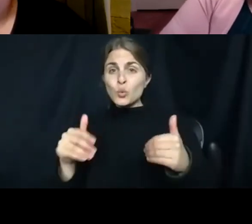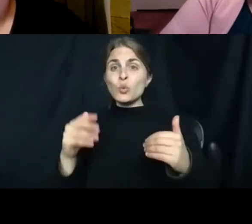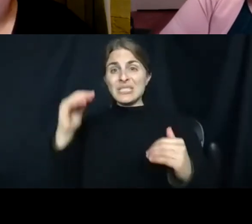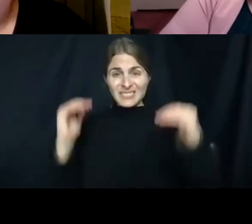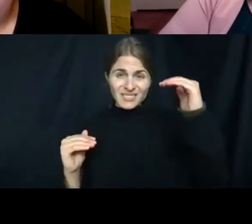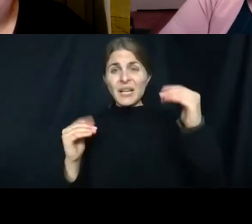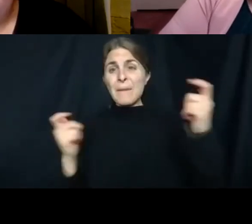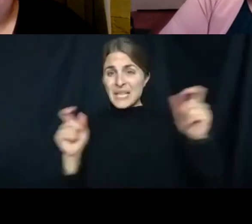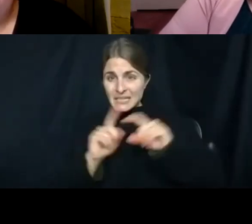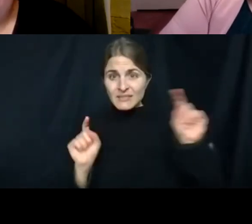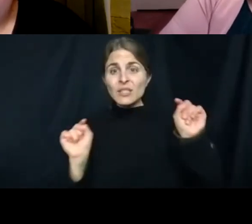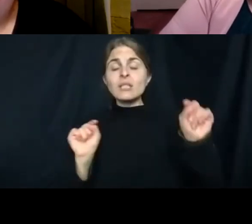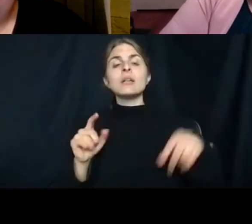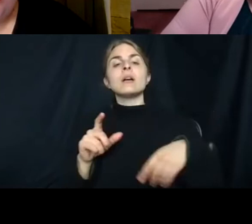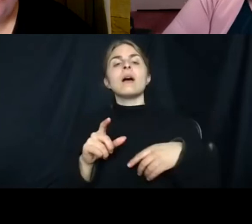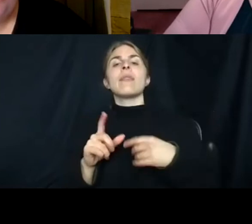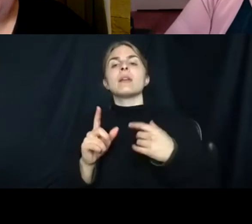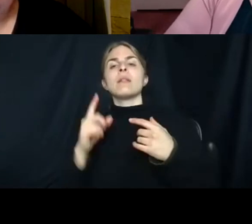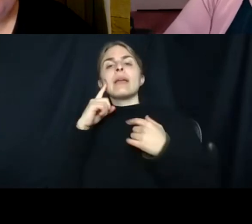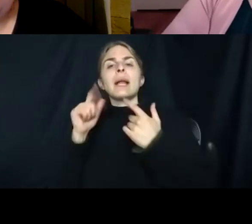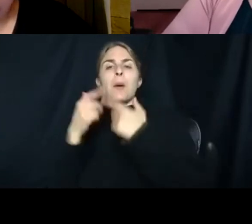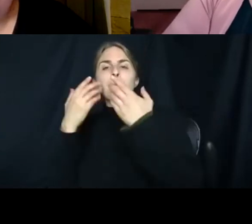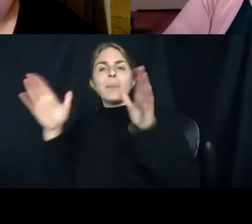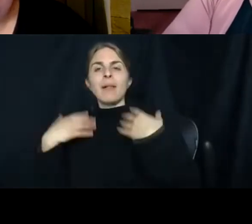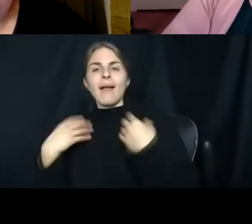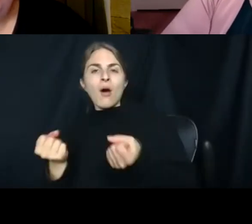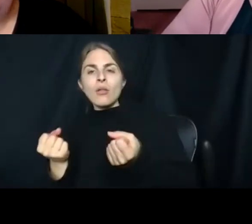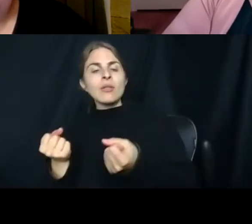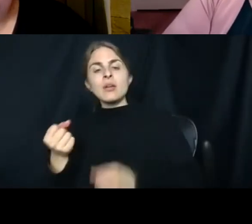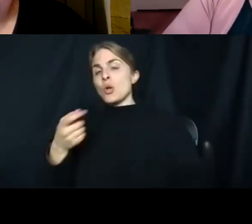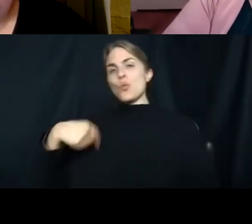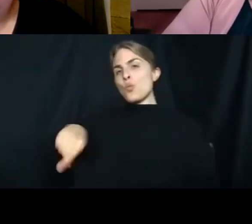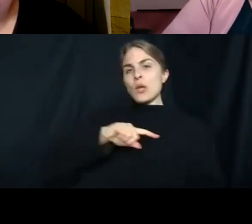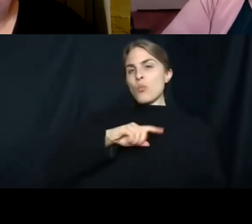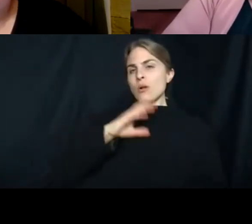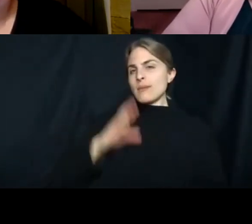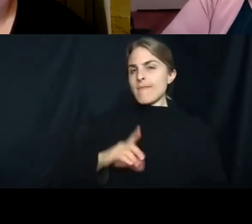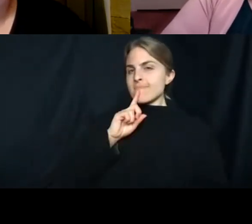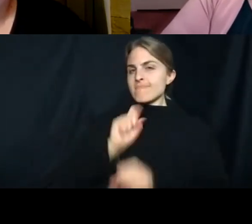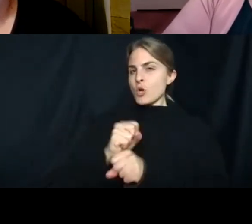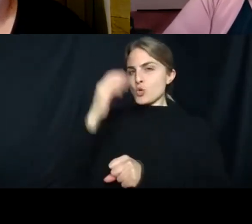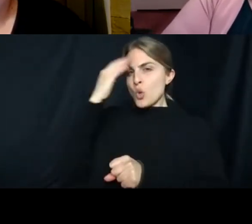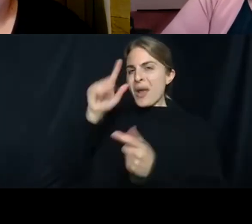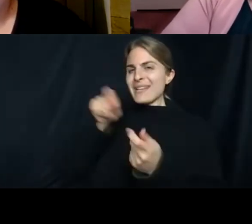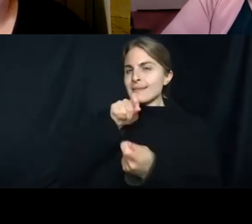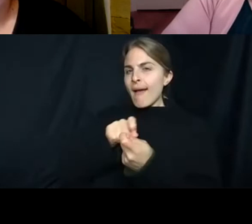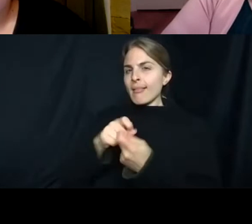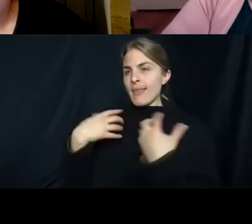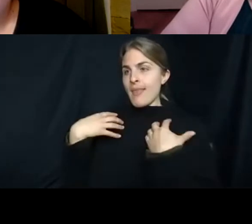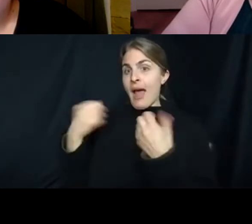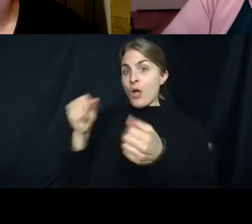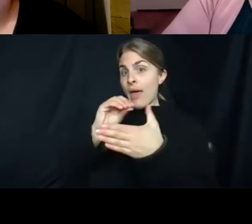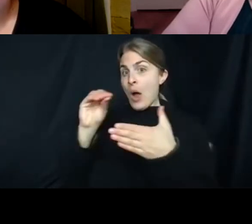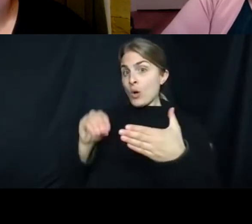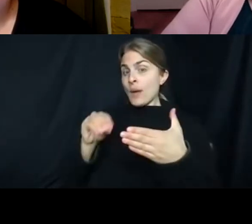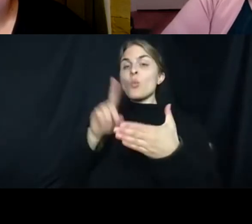especially thinking in the context of public health. We'll never really know what the health outcomes of fat people could look like